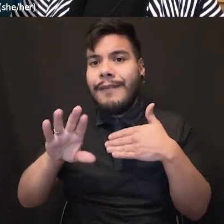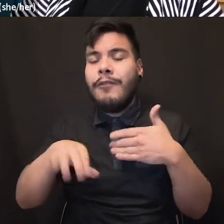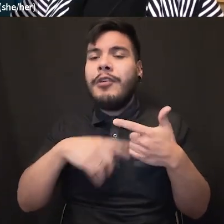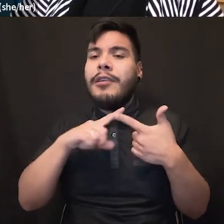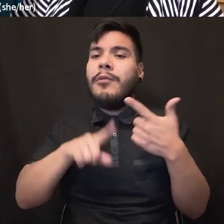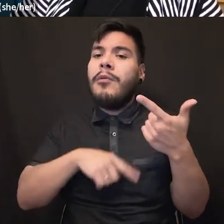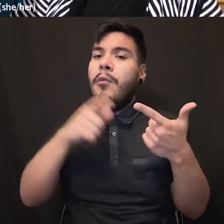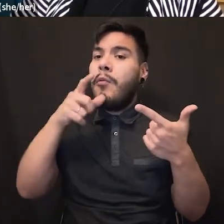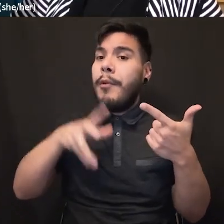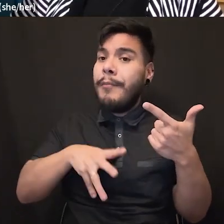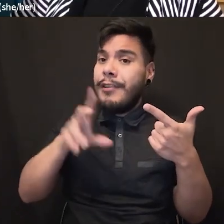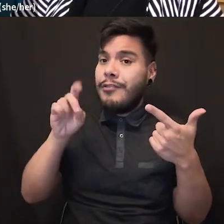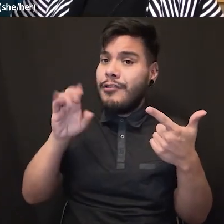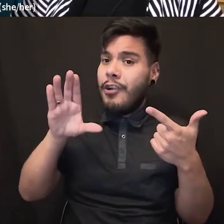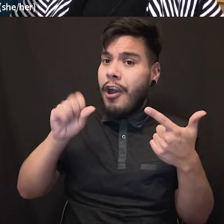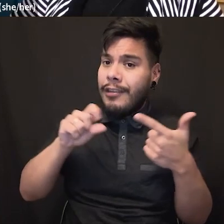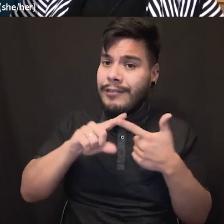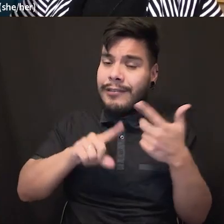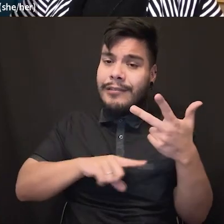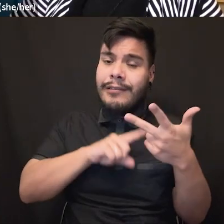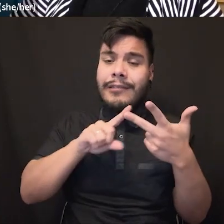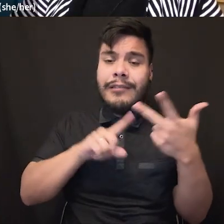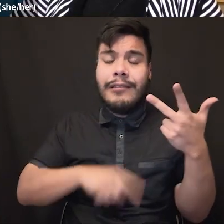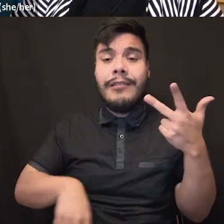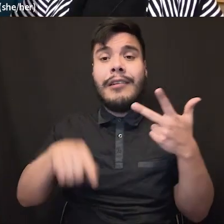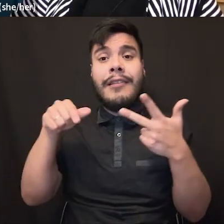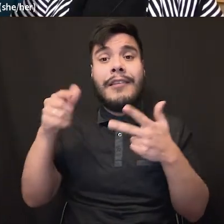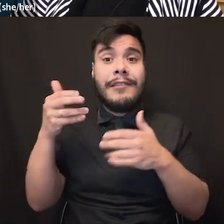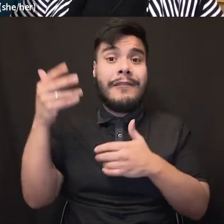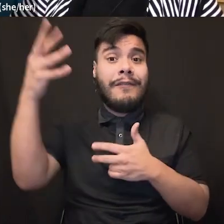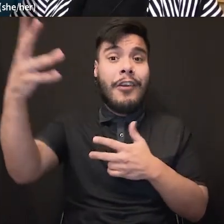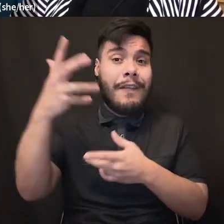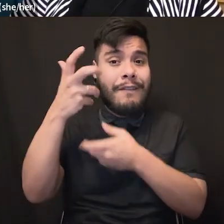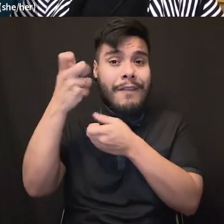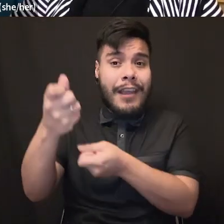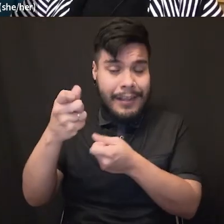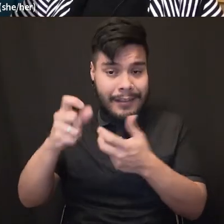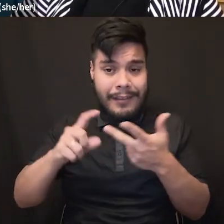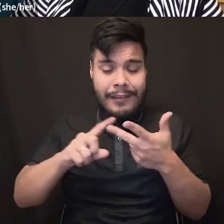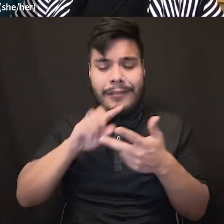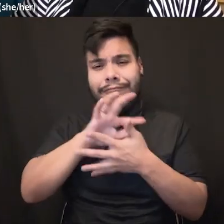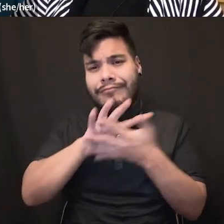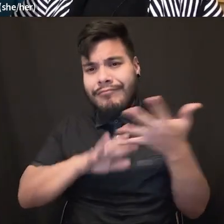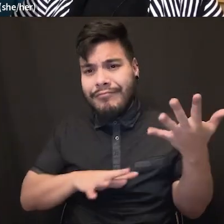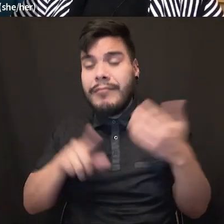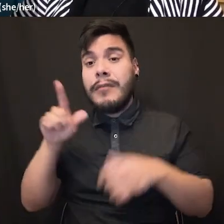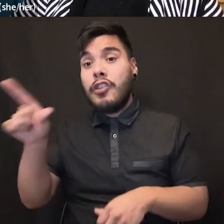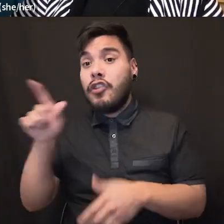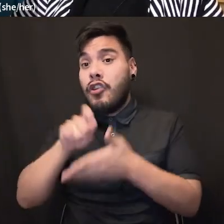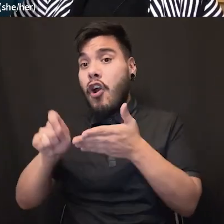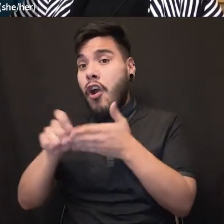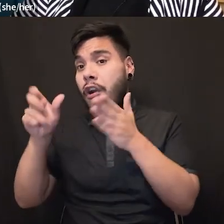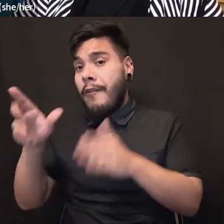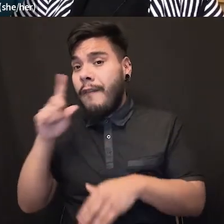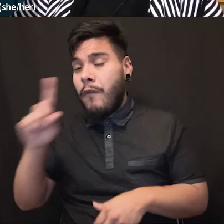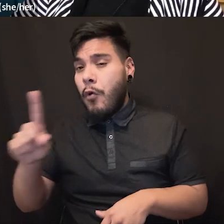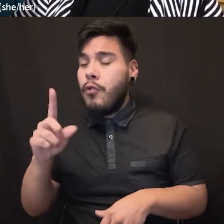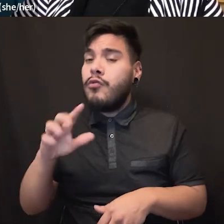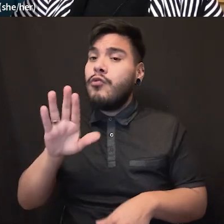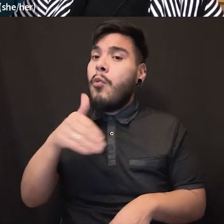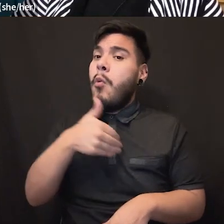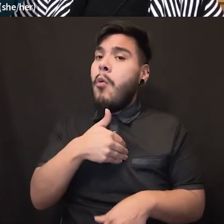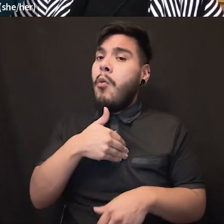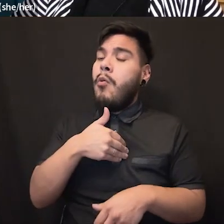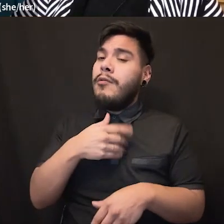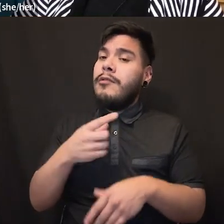Docs, This Far in Faith, African American Spiritual Journeys. Nikki is the author of Soul Smarts, 4 Day Starts,